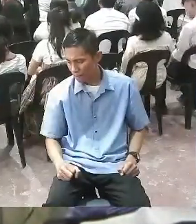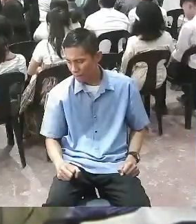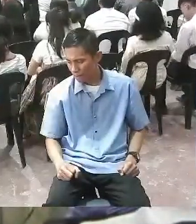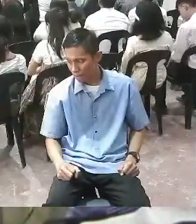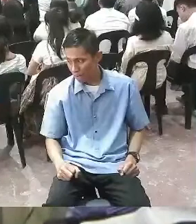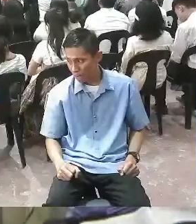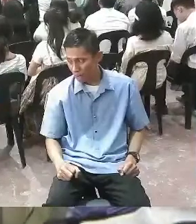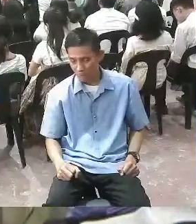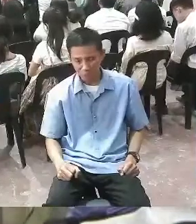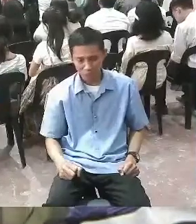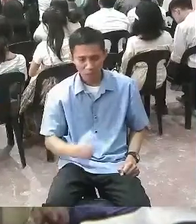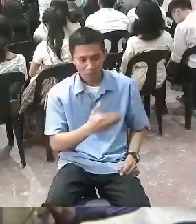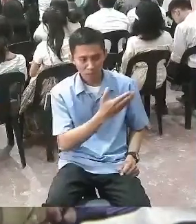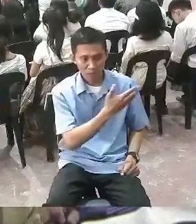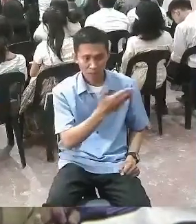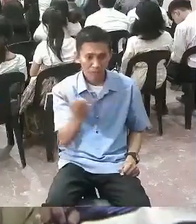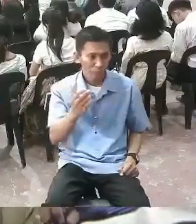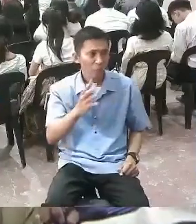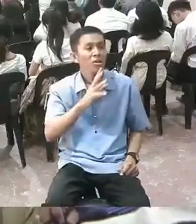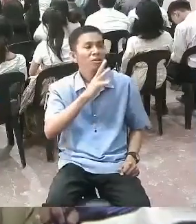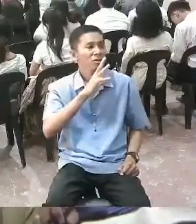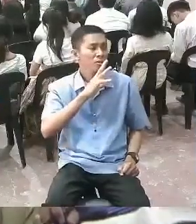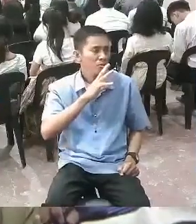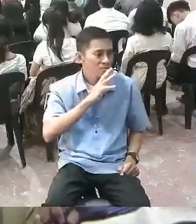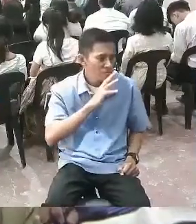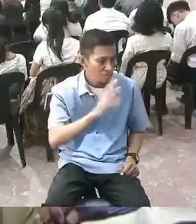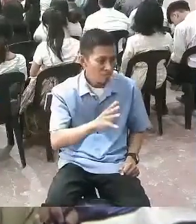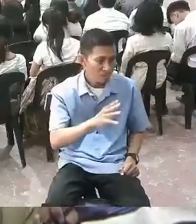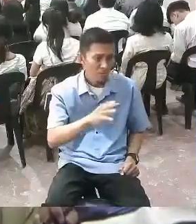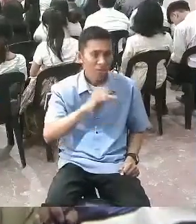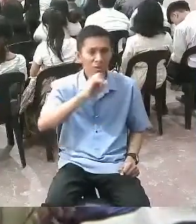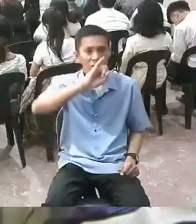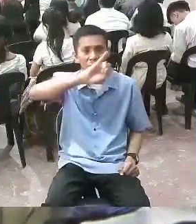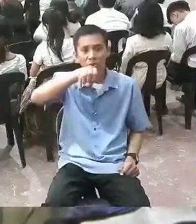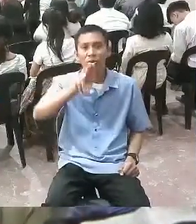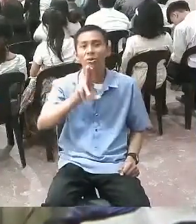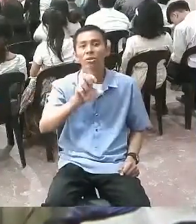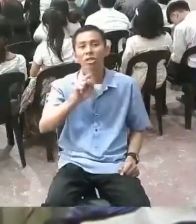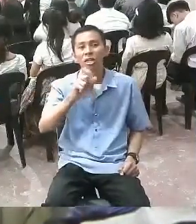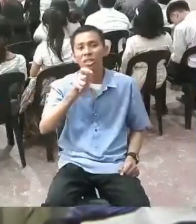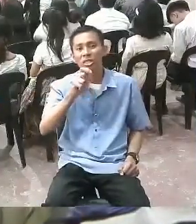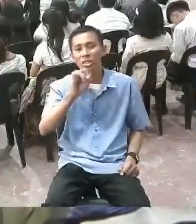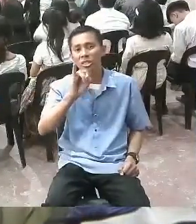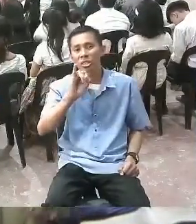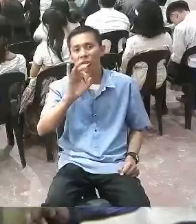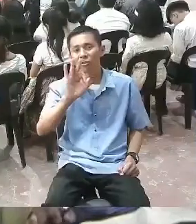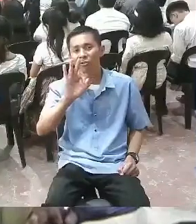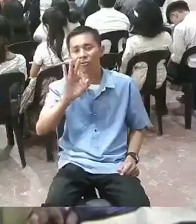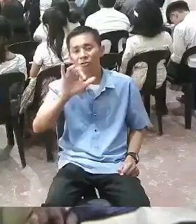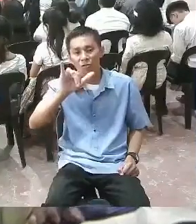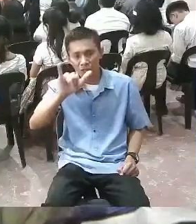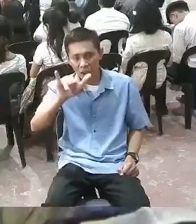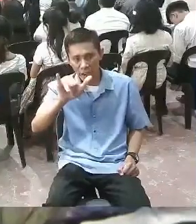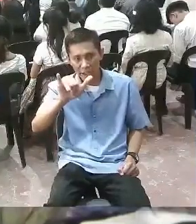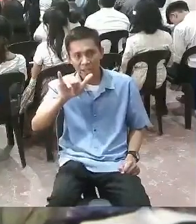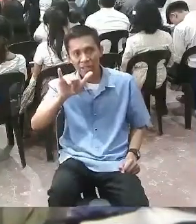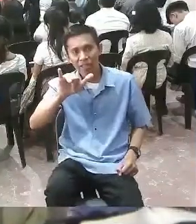and you can speak out the meaning of the word justified, okay? Just